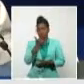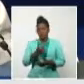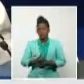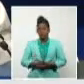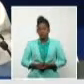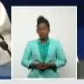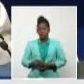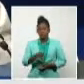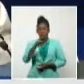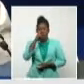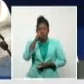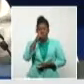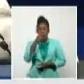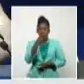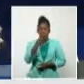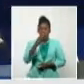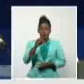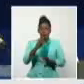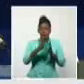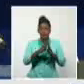disease.